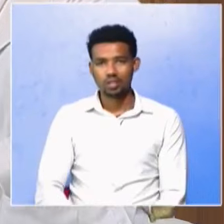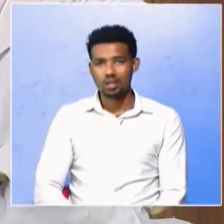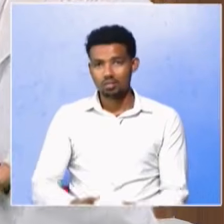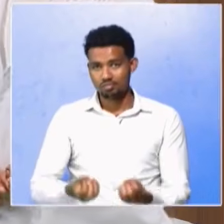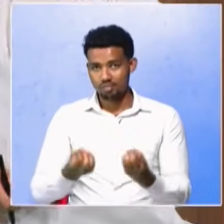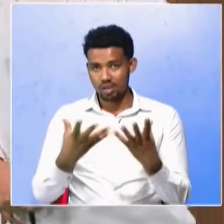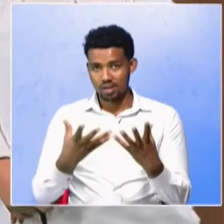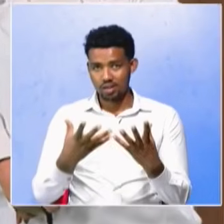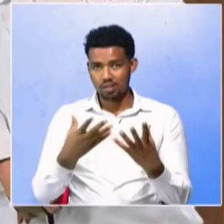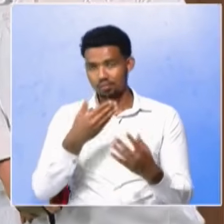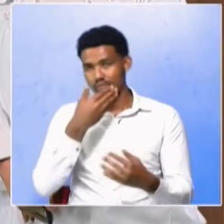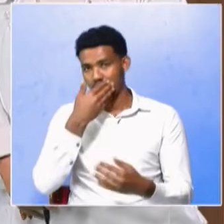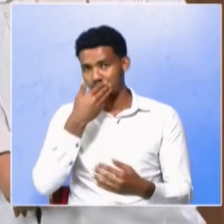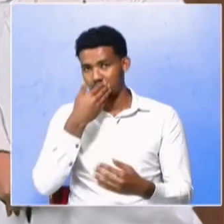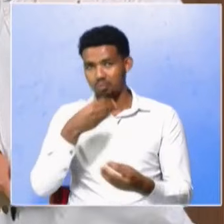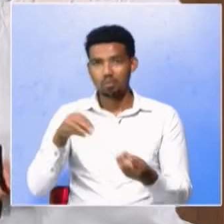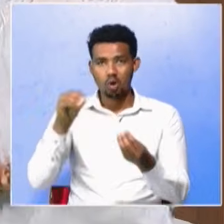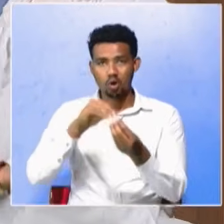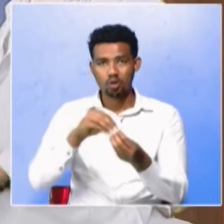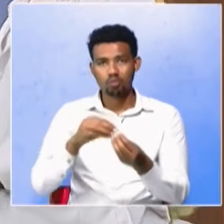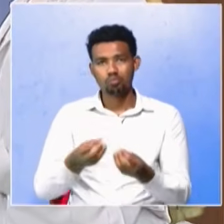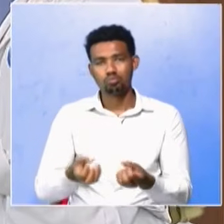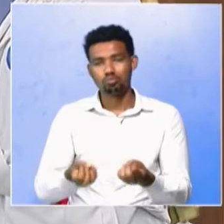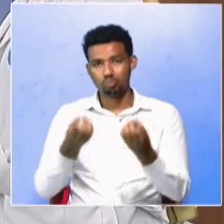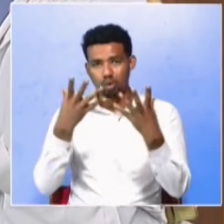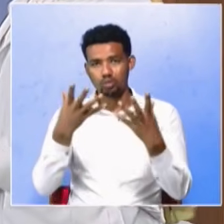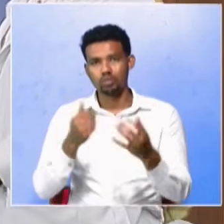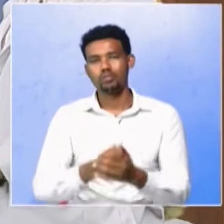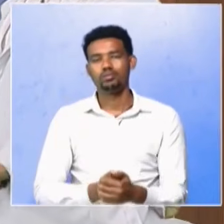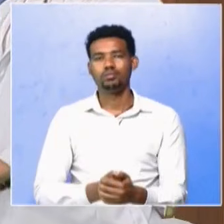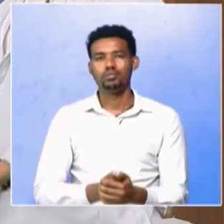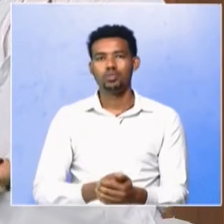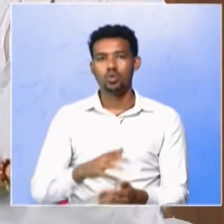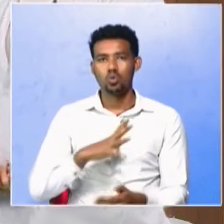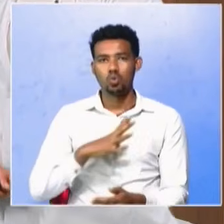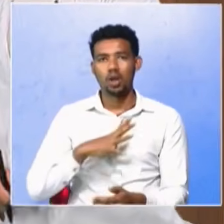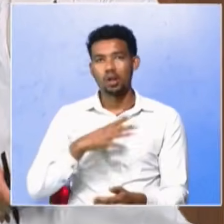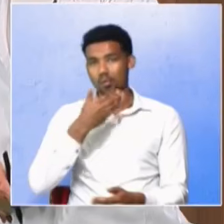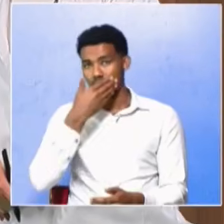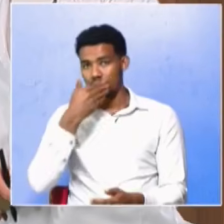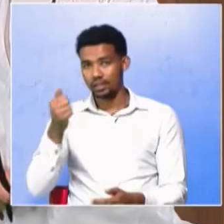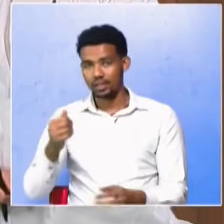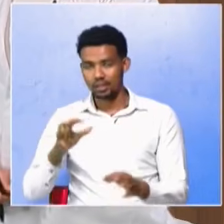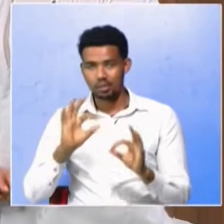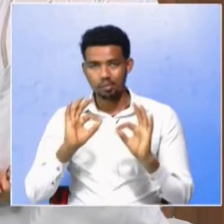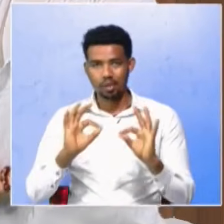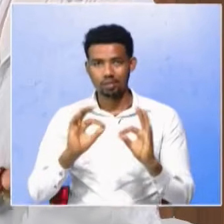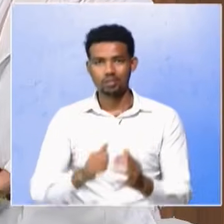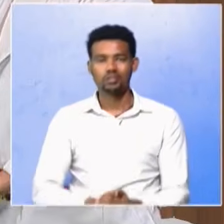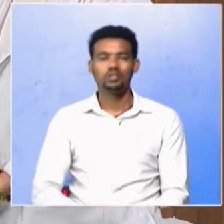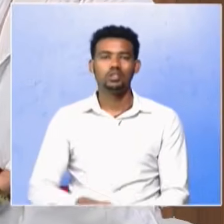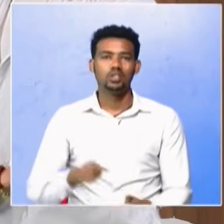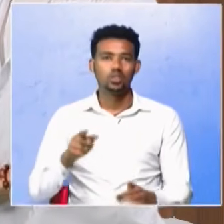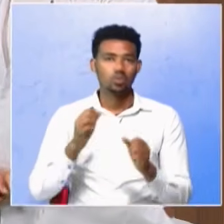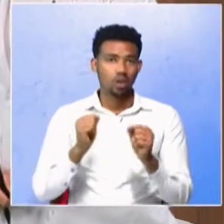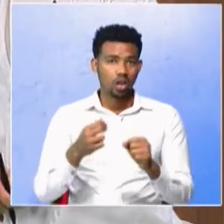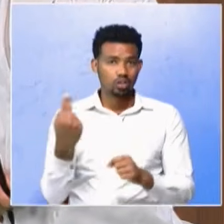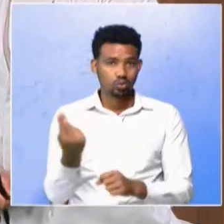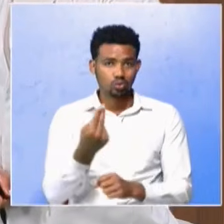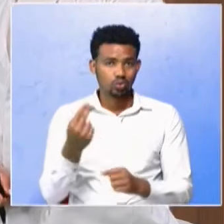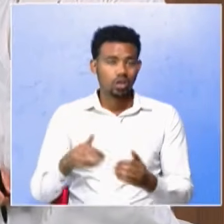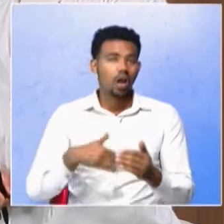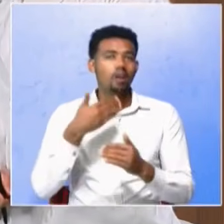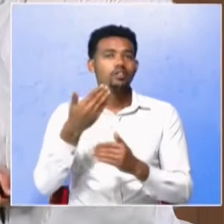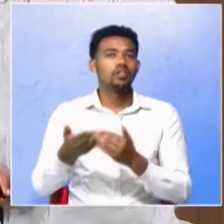Many, more, most. Well, better, best. You can use